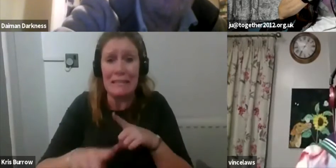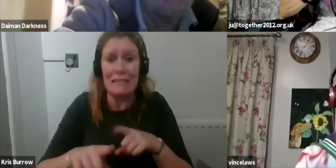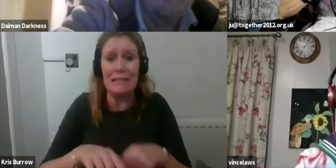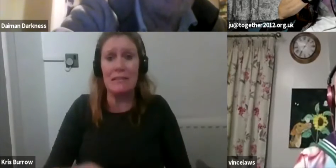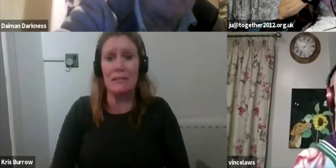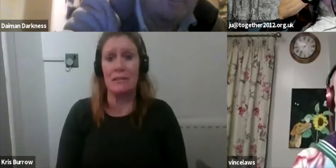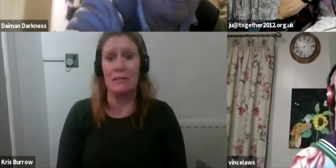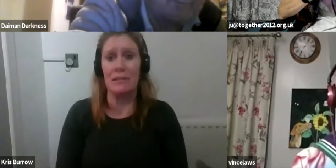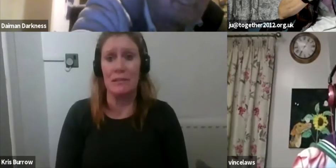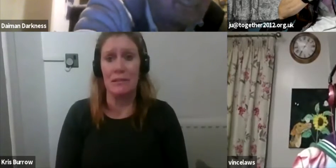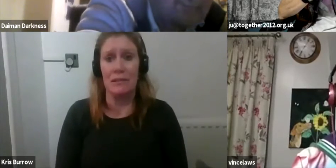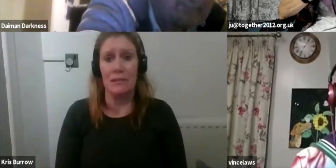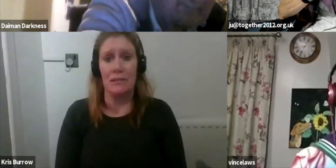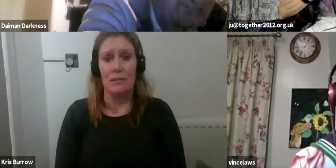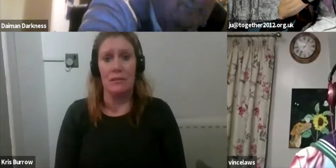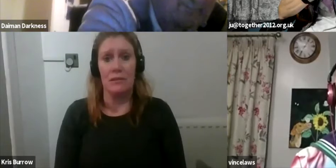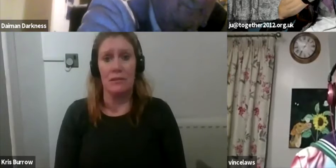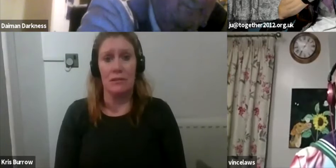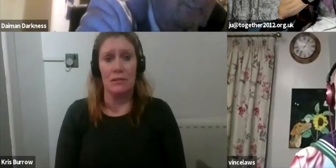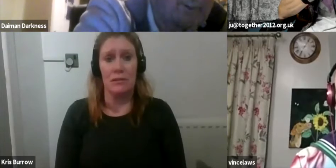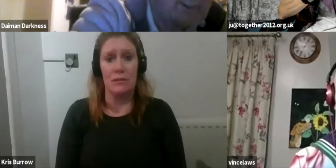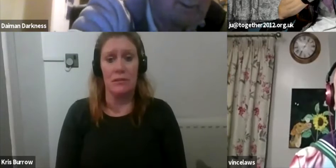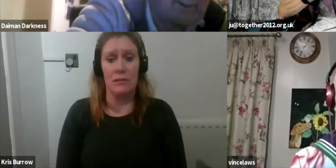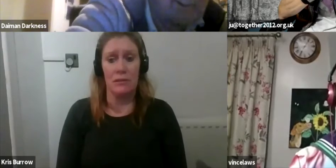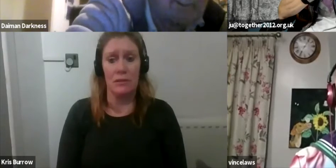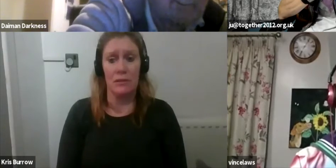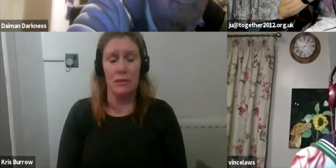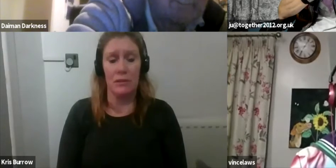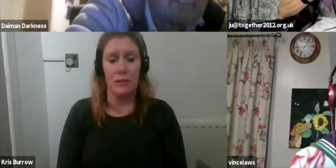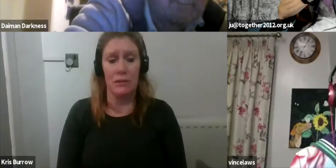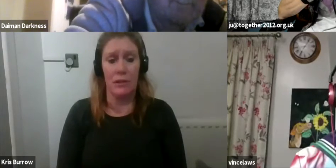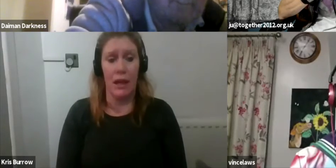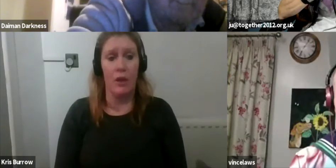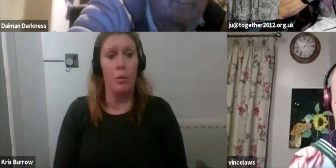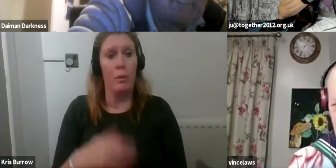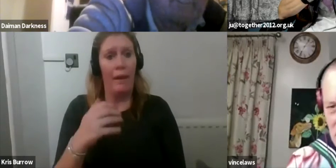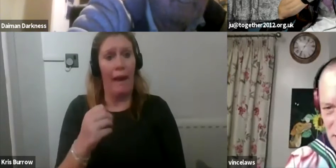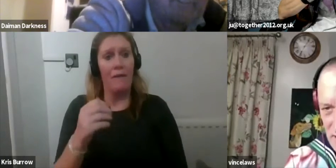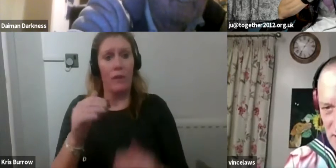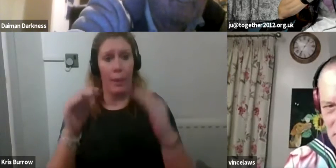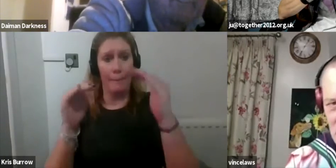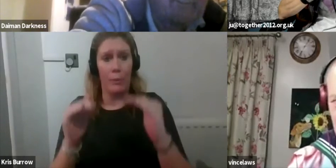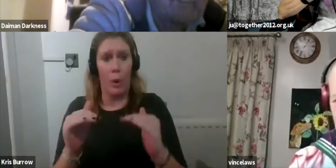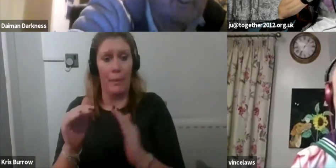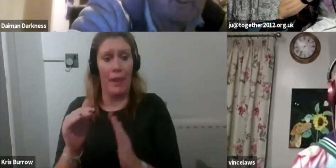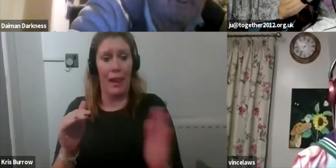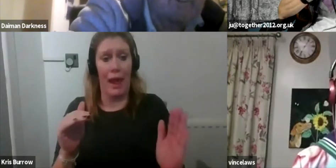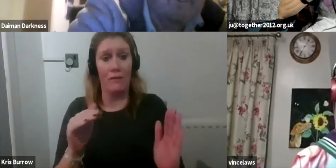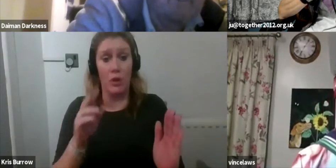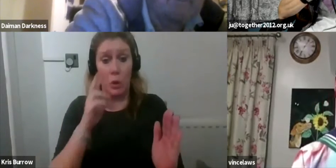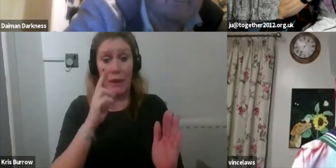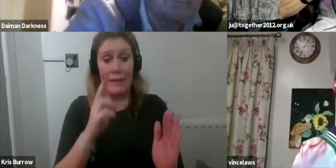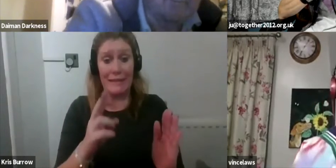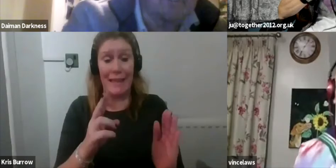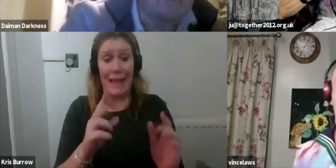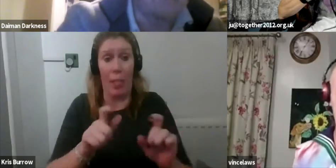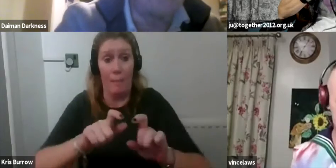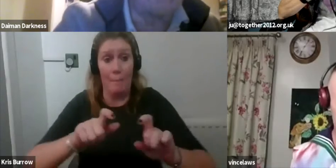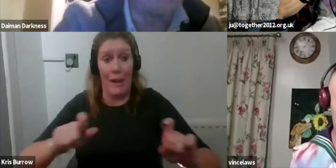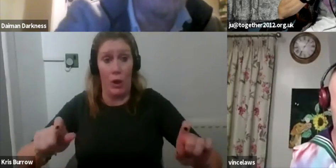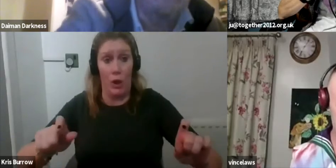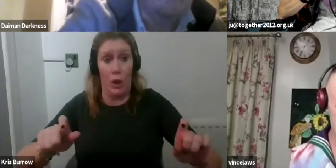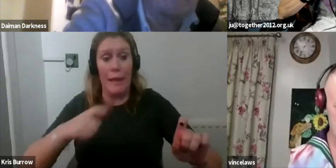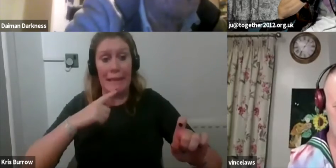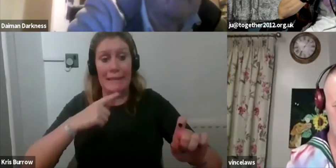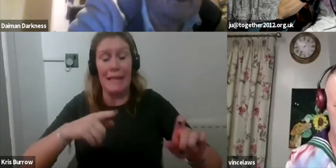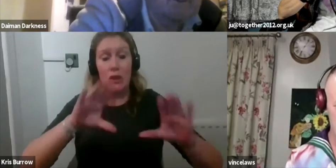left-hand corner next to stop video, if you've got things like, if you've got the menu up at the bottom, then it will